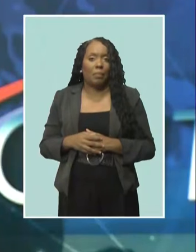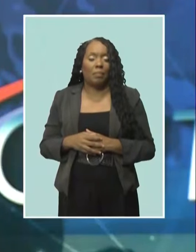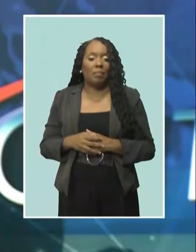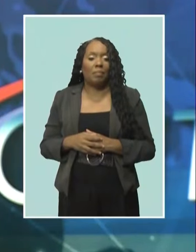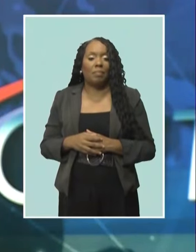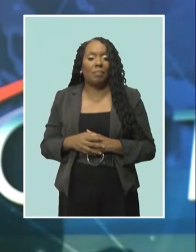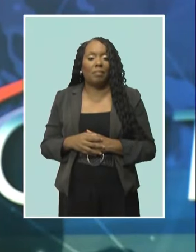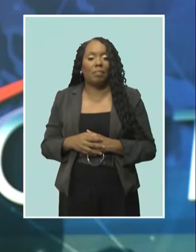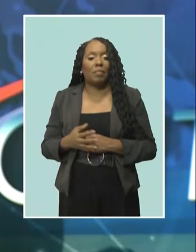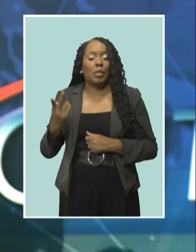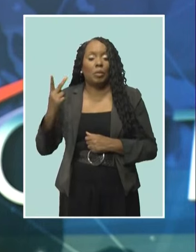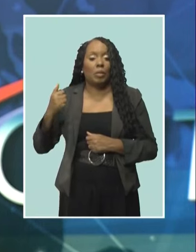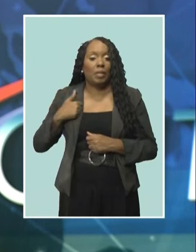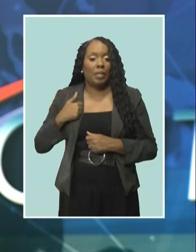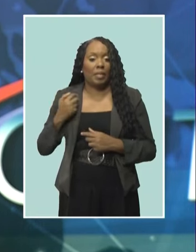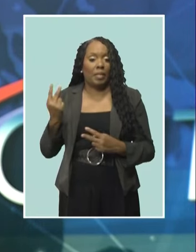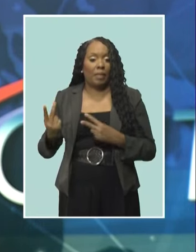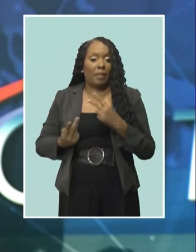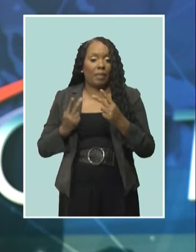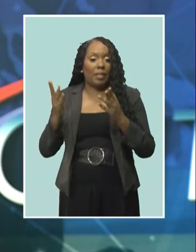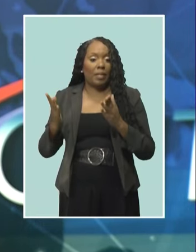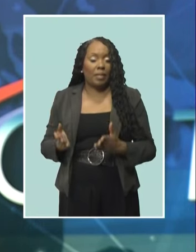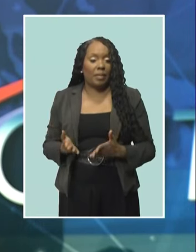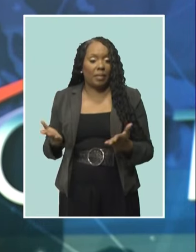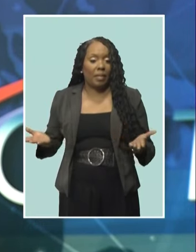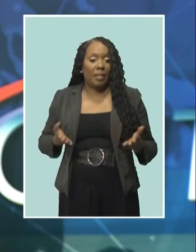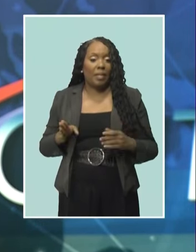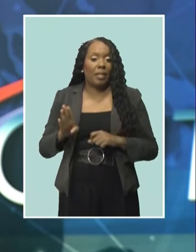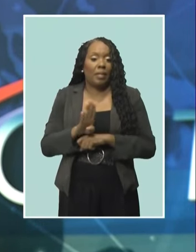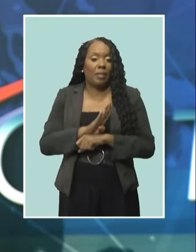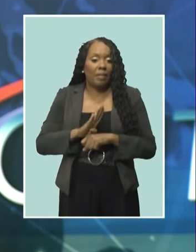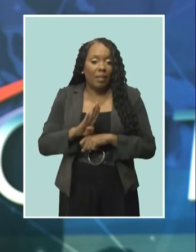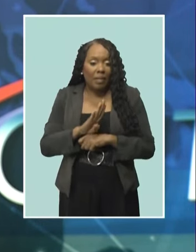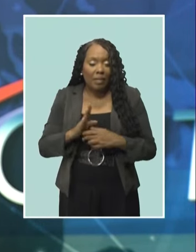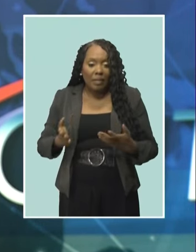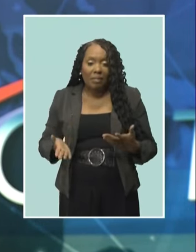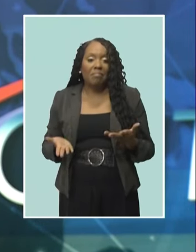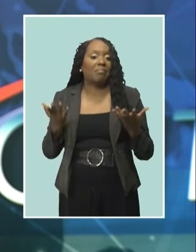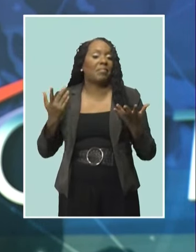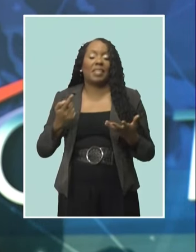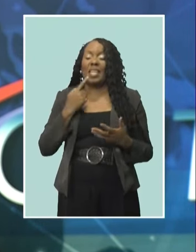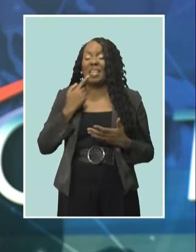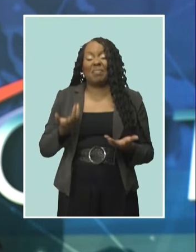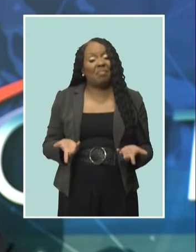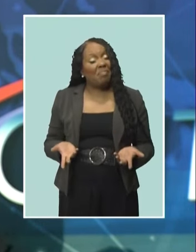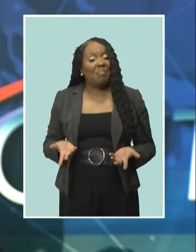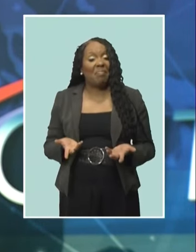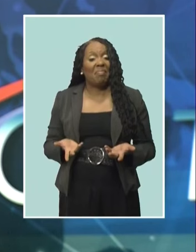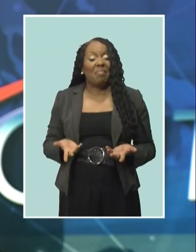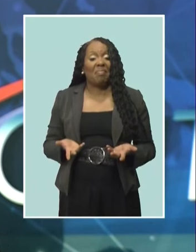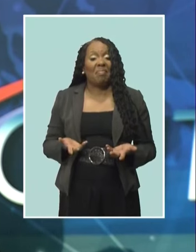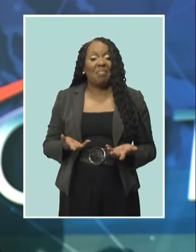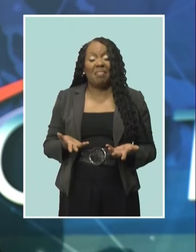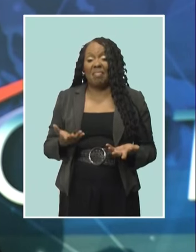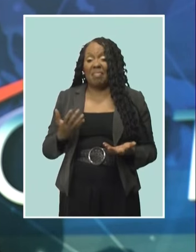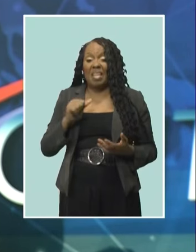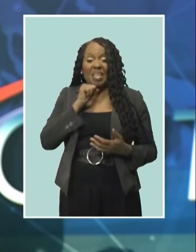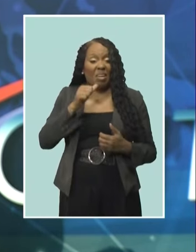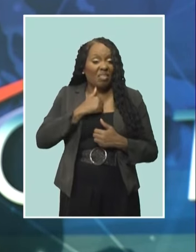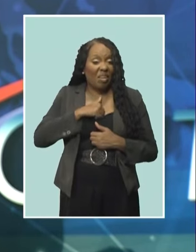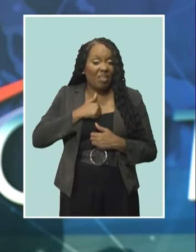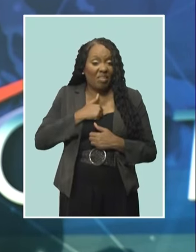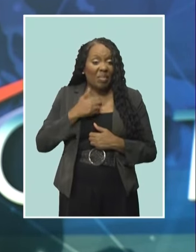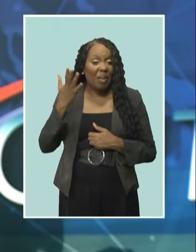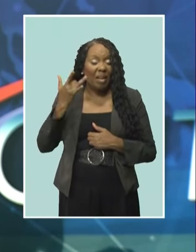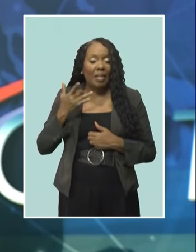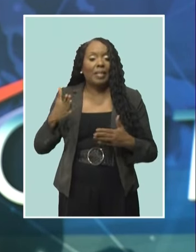Well, speaking of Canada, two Canadian visitors, Derek and Andy Ho, who are here in Barbados, did not regret missing it because they're happier